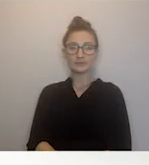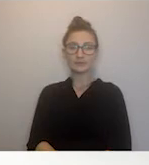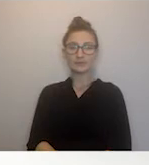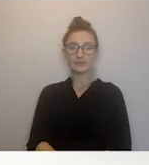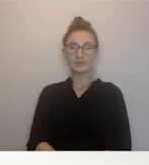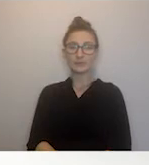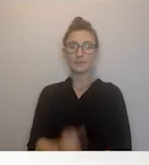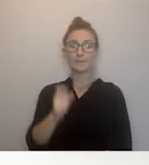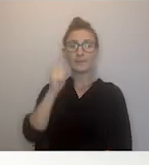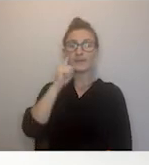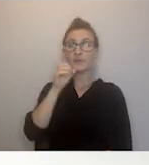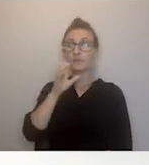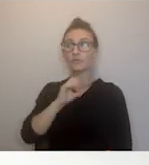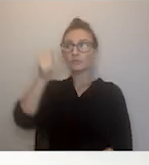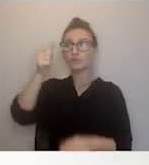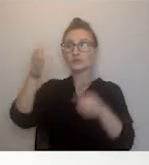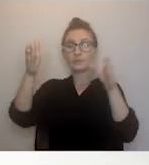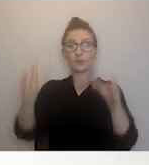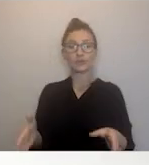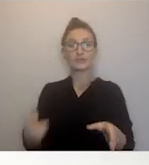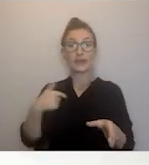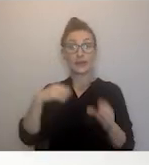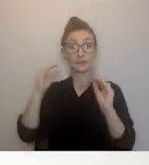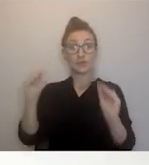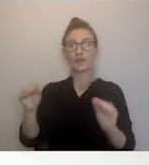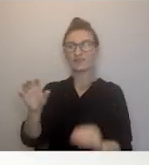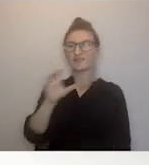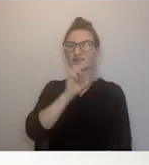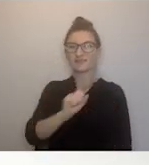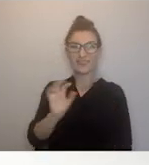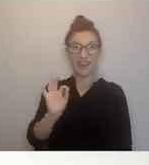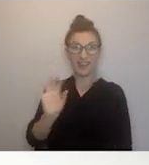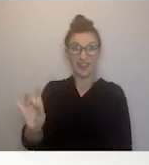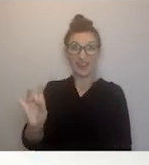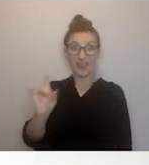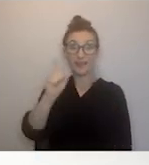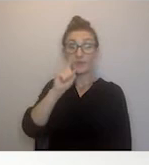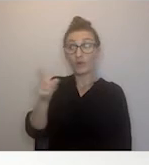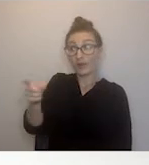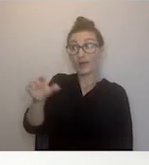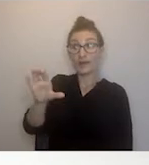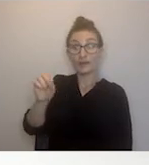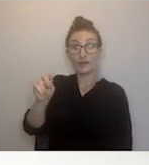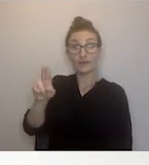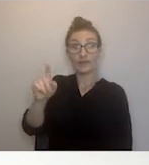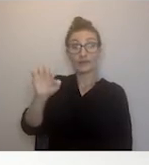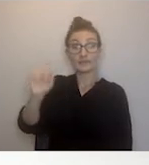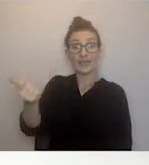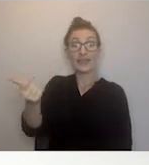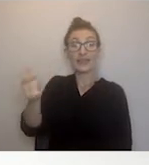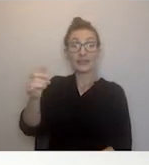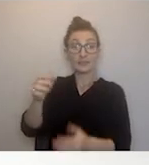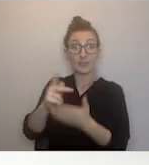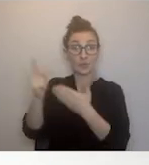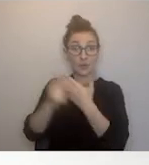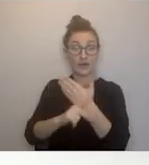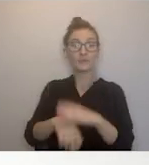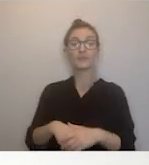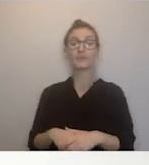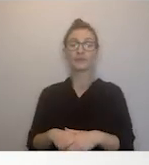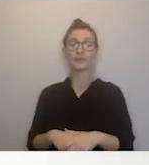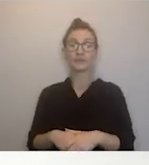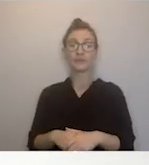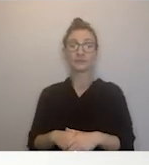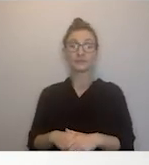student I've taught this program, the conducting program to, I think was 98. So to kind of give you a breadth of what we can do with these simple activities, you